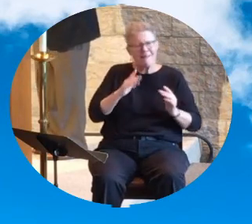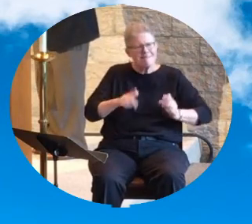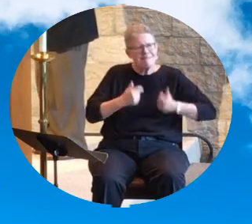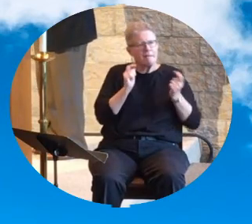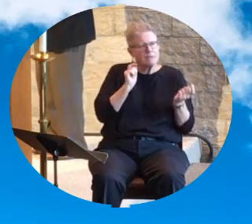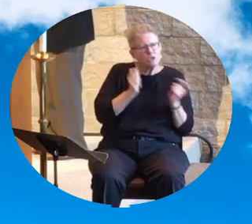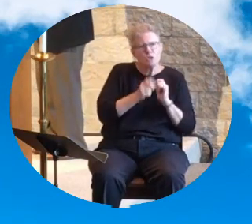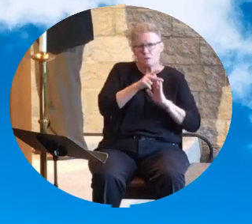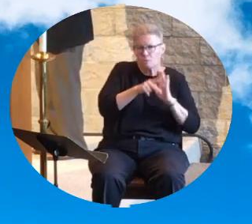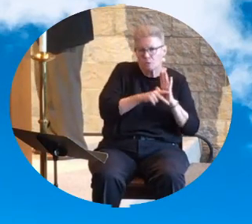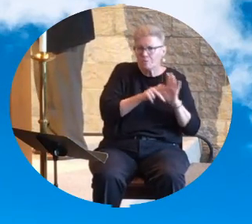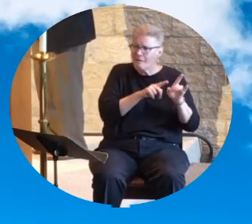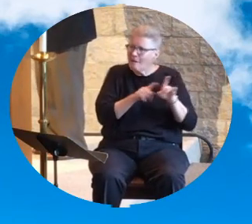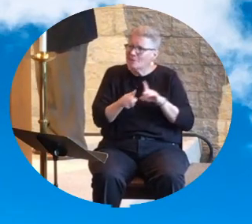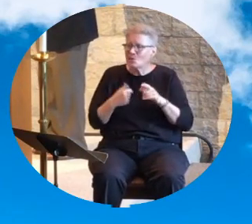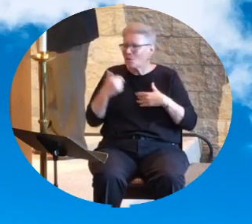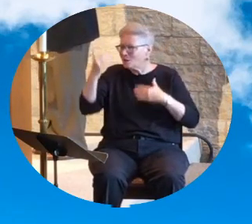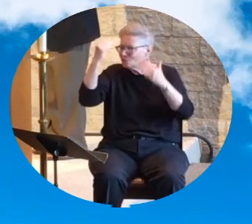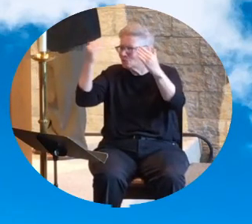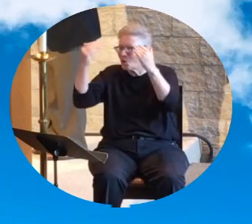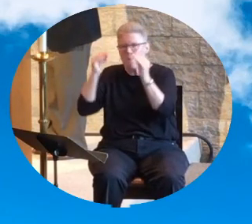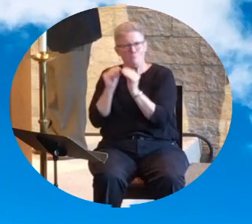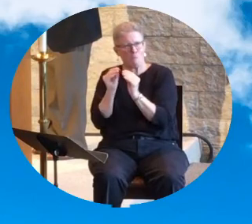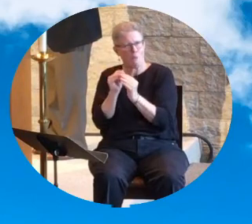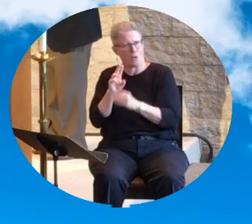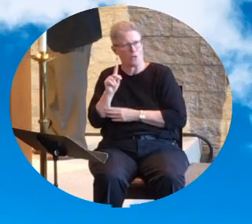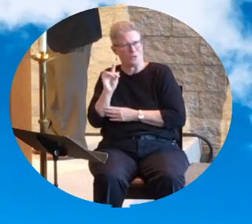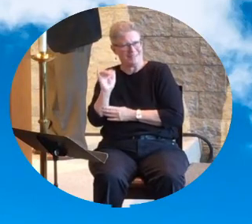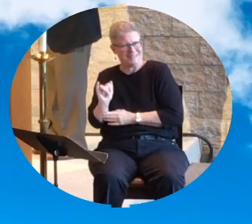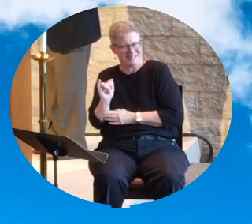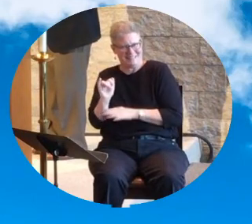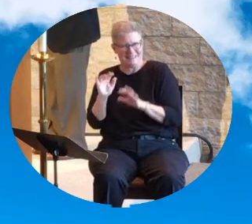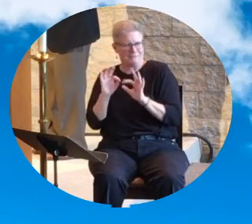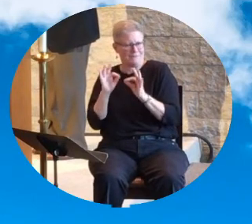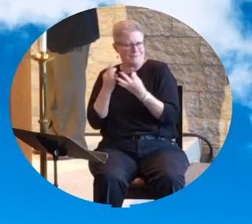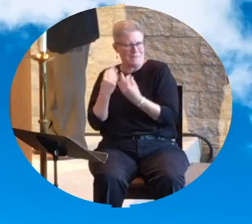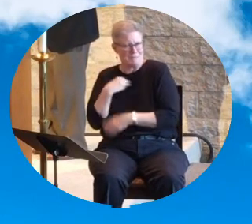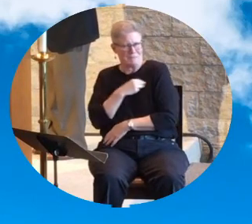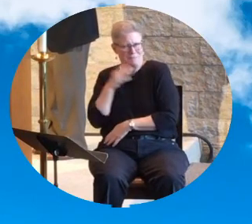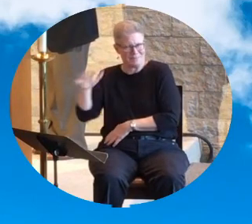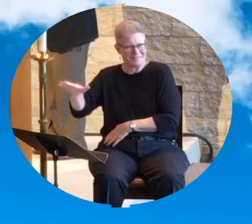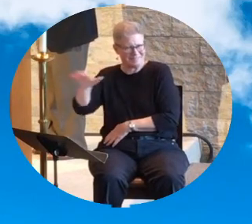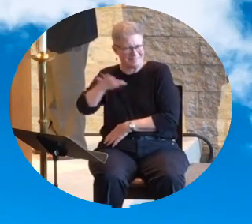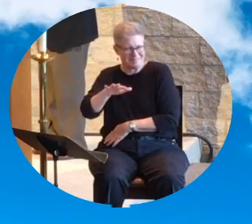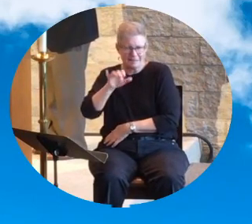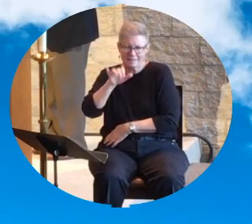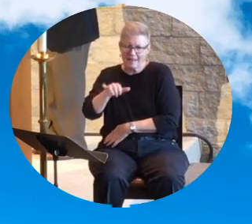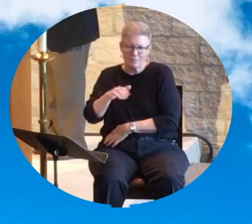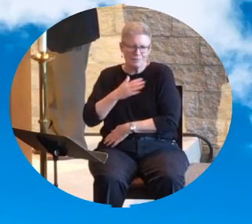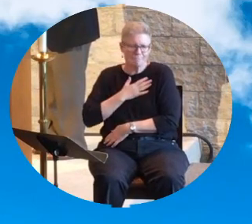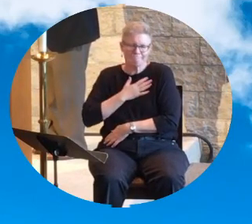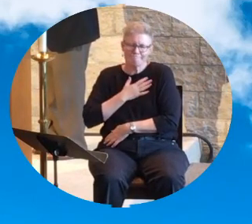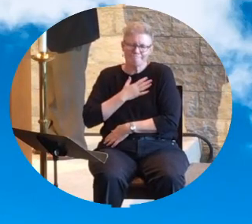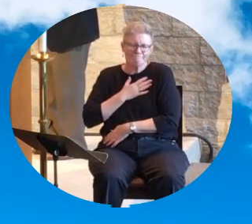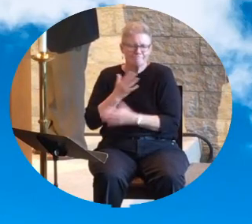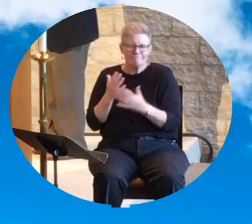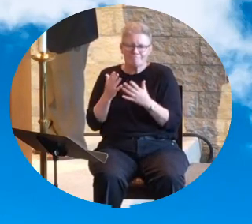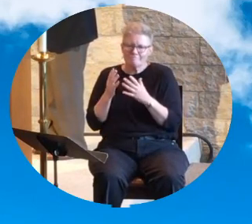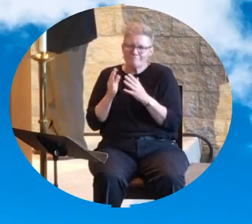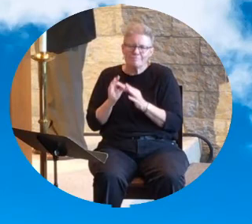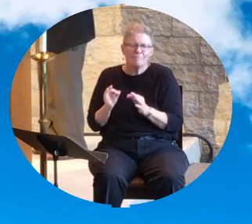family members on a personal level, and that's priceless. So to close, I fully endorse Keys to the